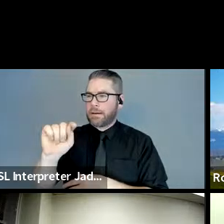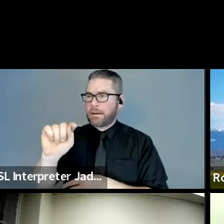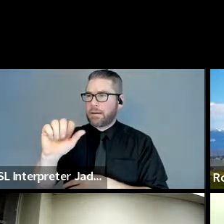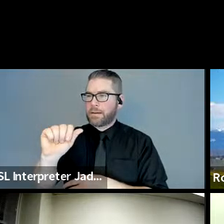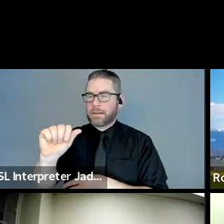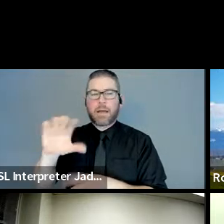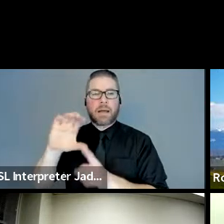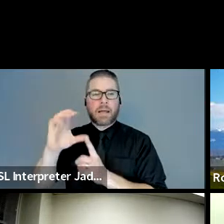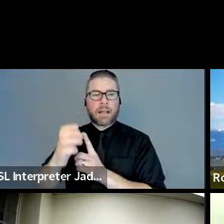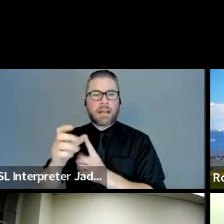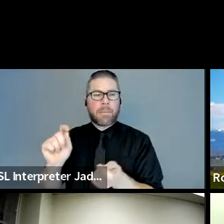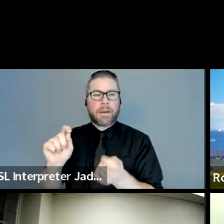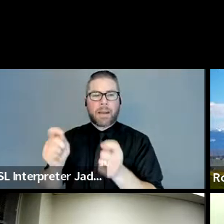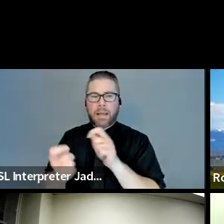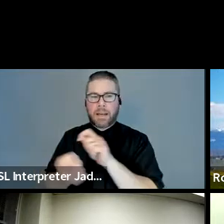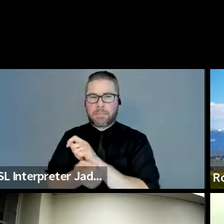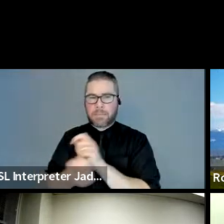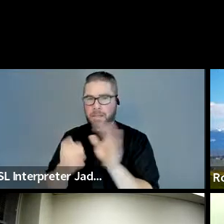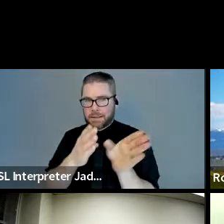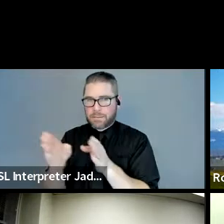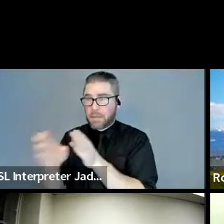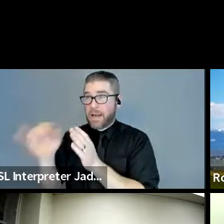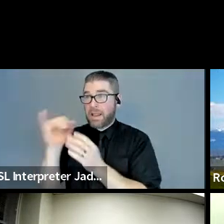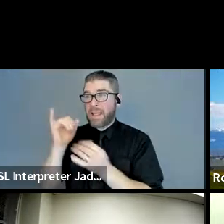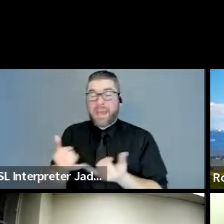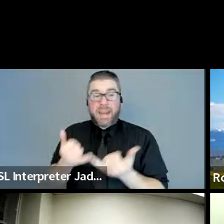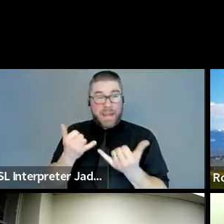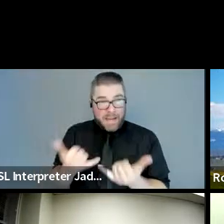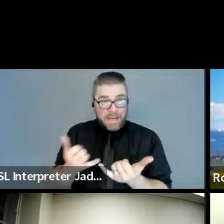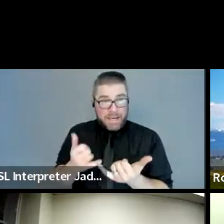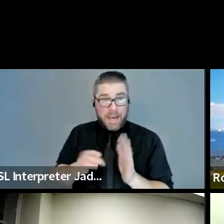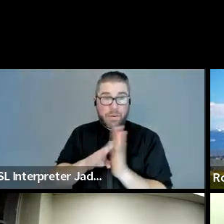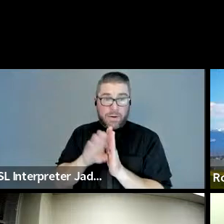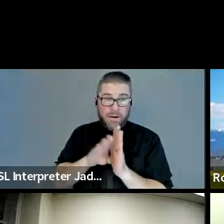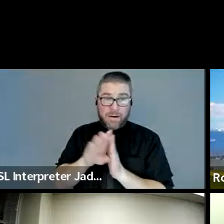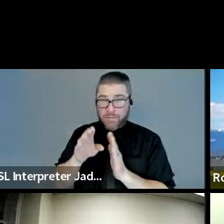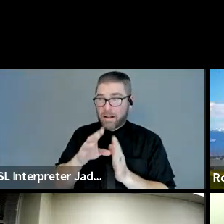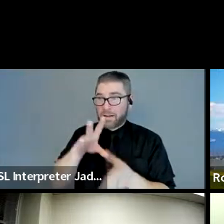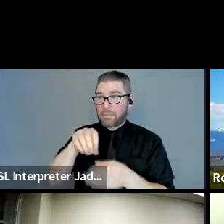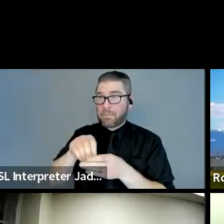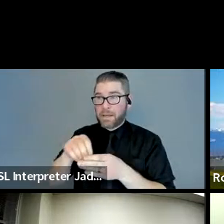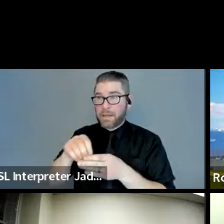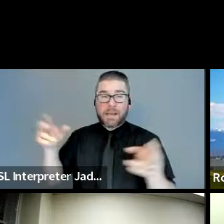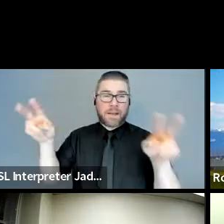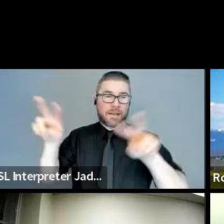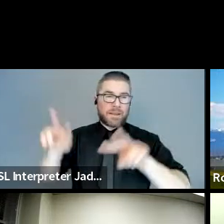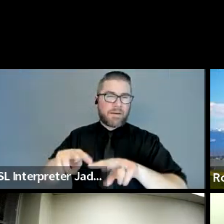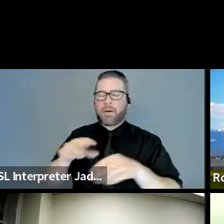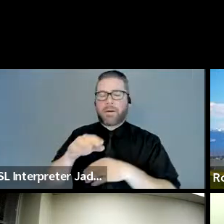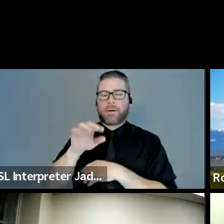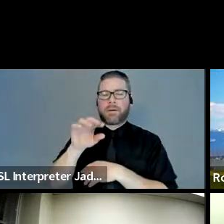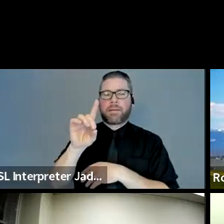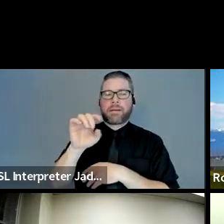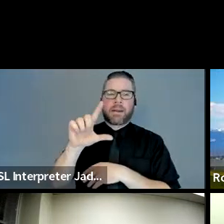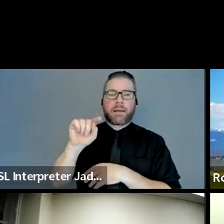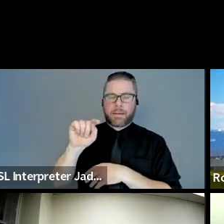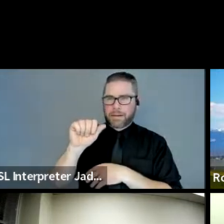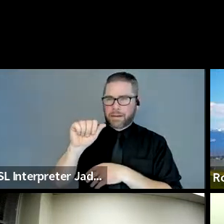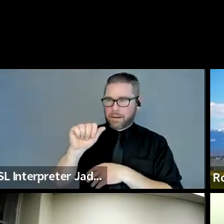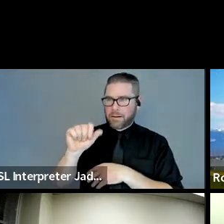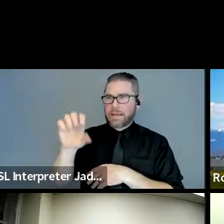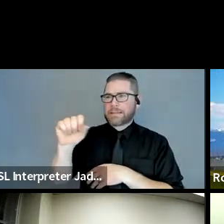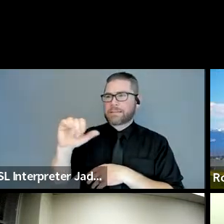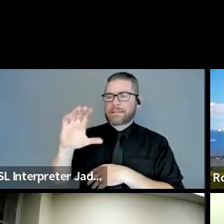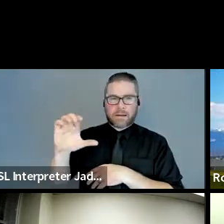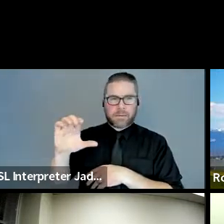is currently under development for the Sacramento-San Joaquin Delta. So during this presentation, I see Annie and Morgan